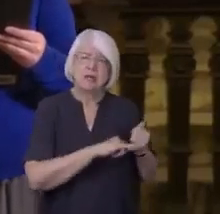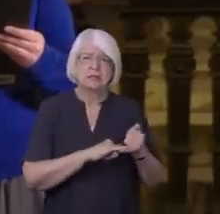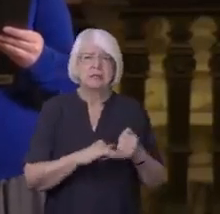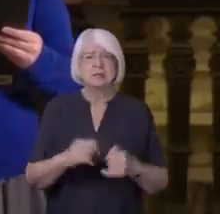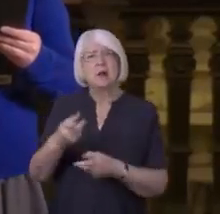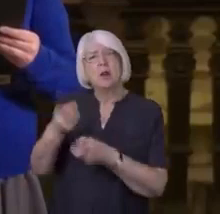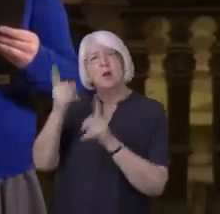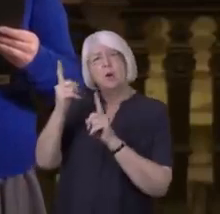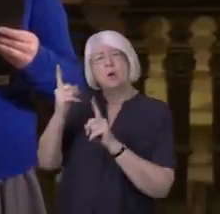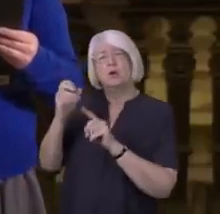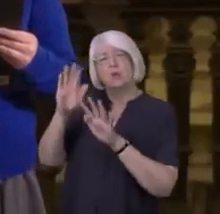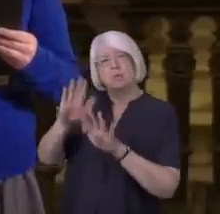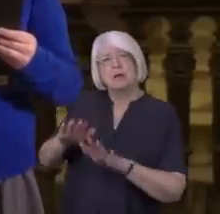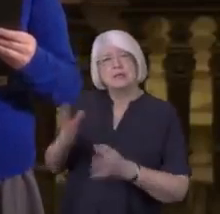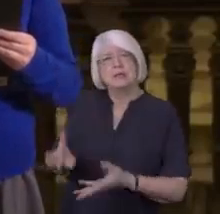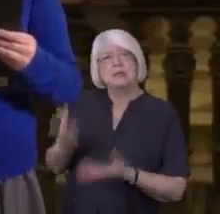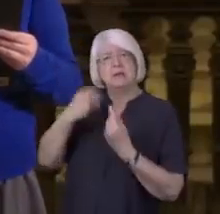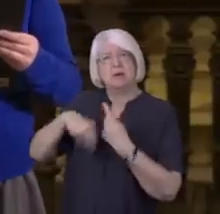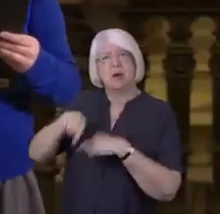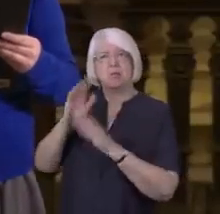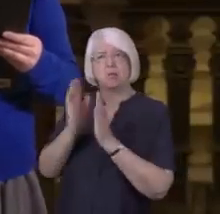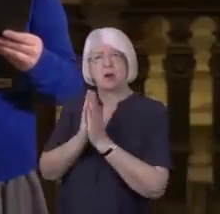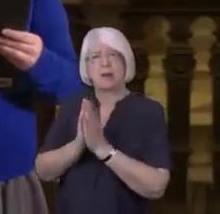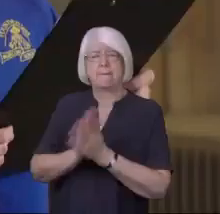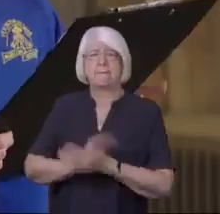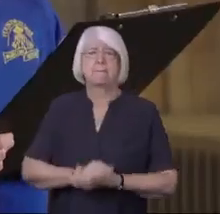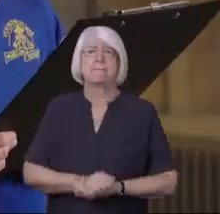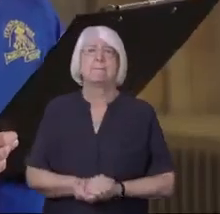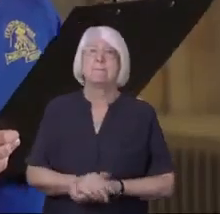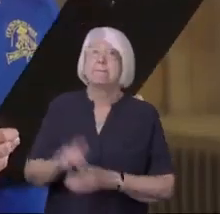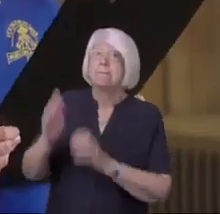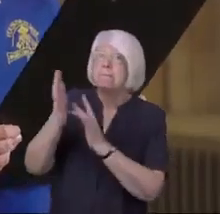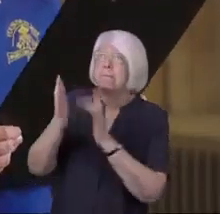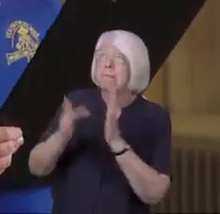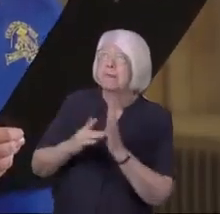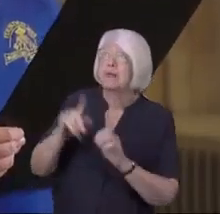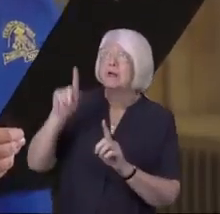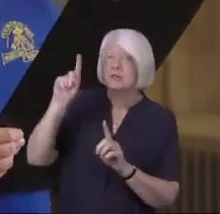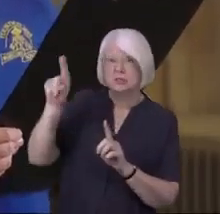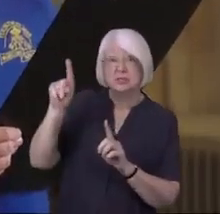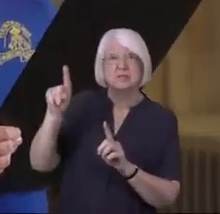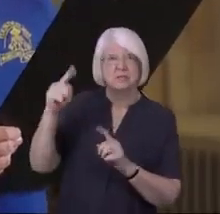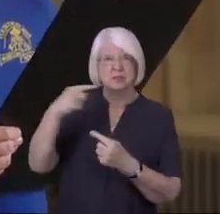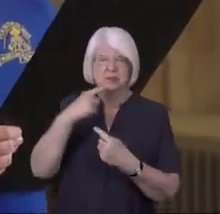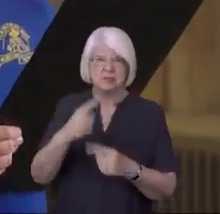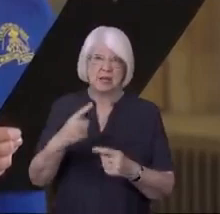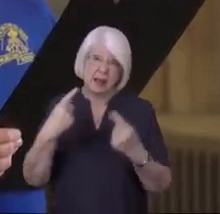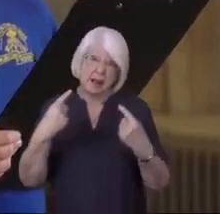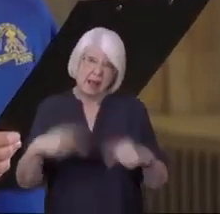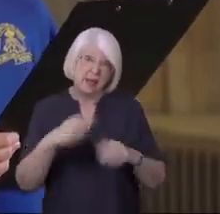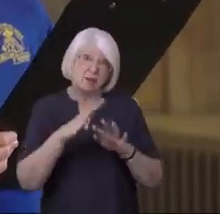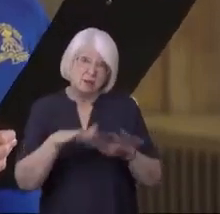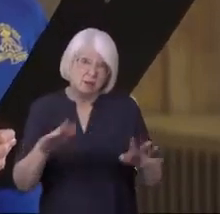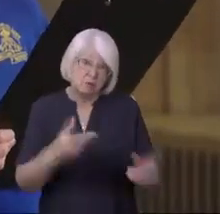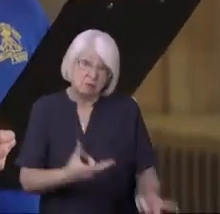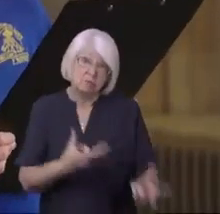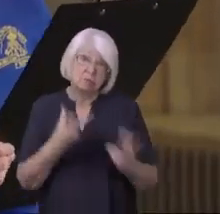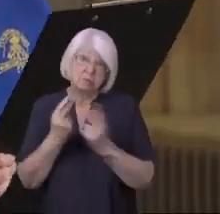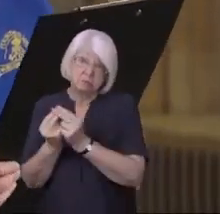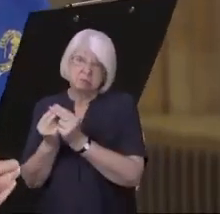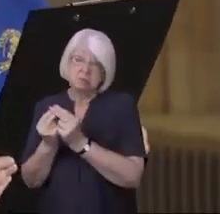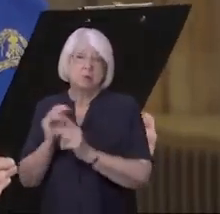mercy. Hear our prayer. Jesus said, "Let the children come to me and do not stop